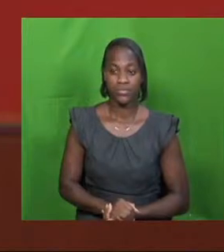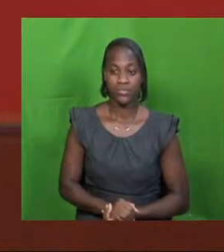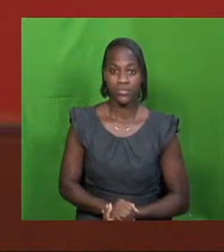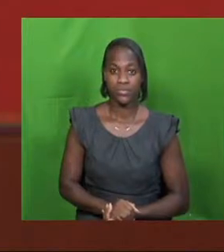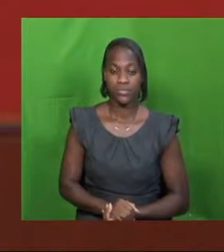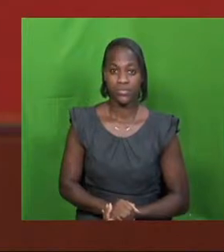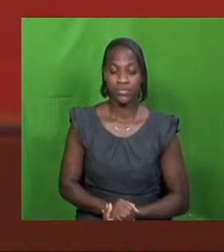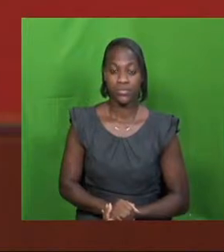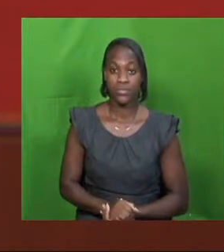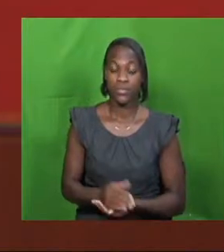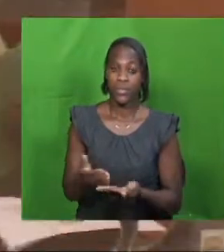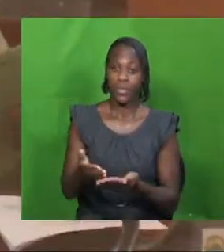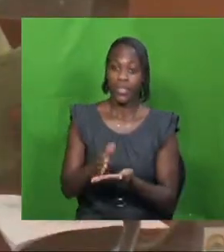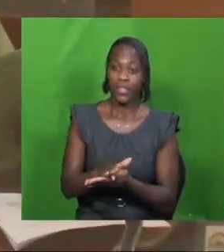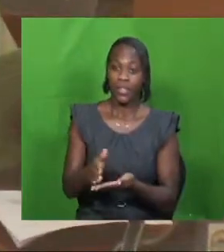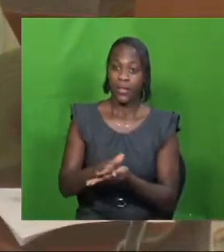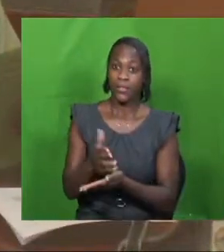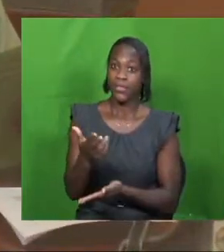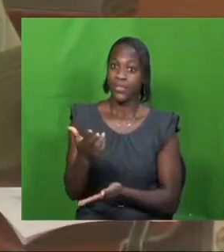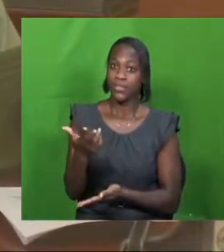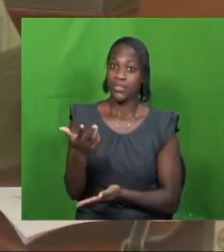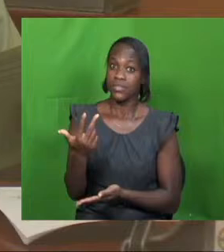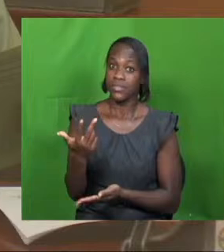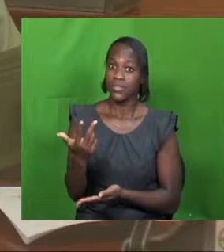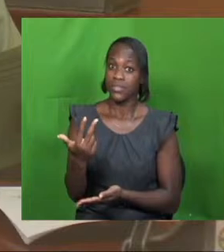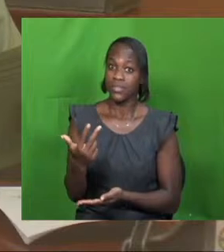Page 13.